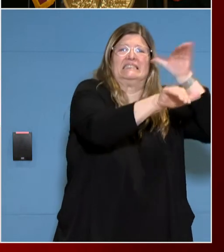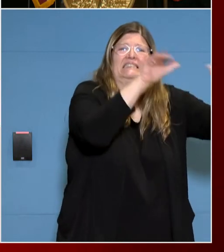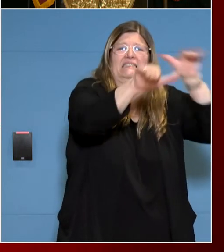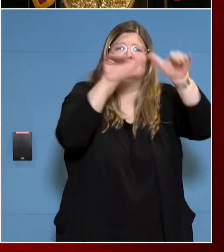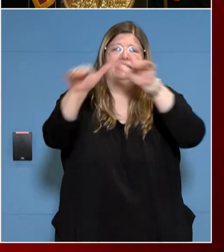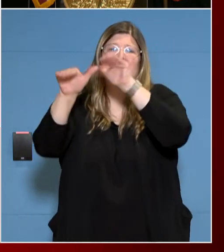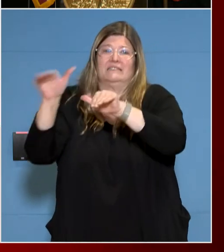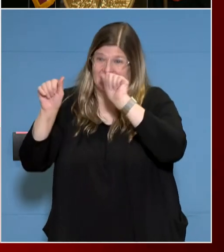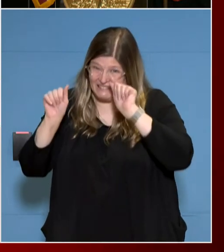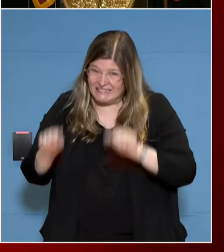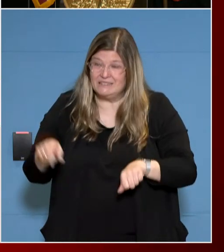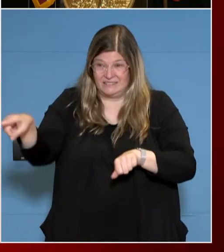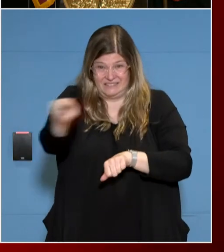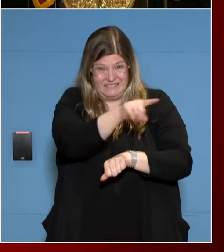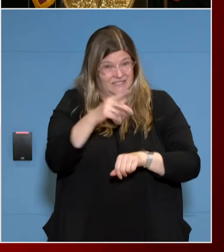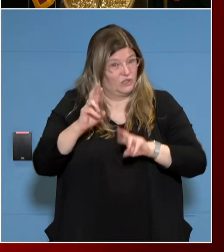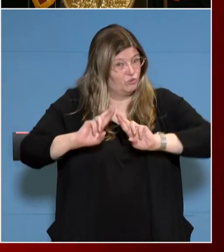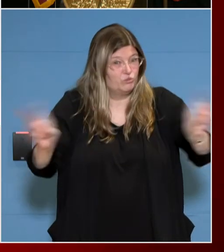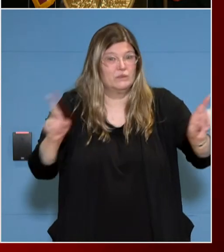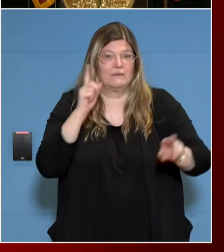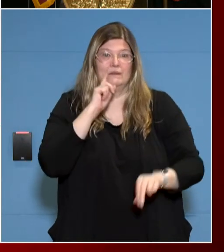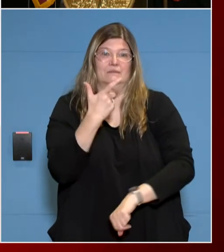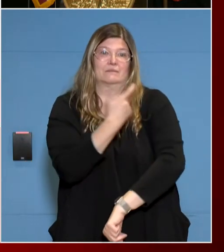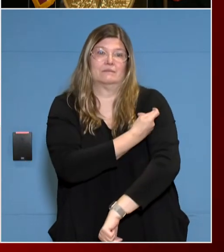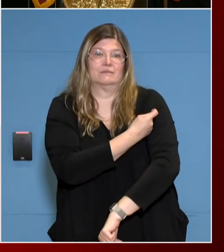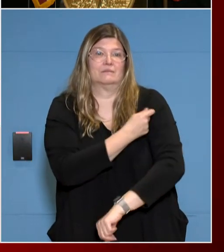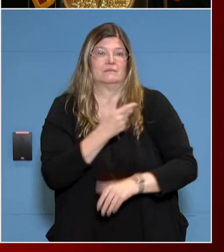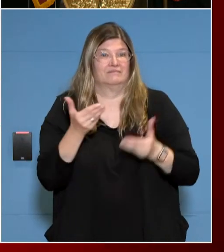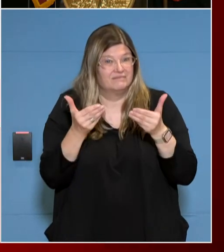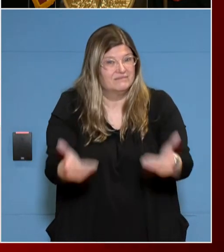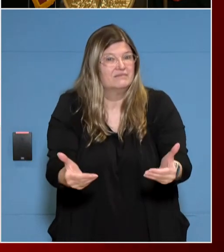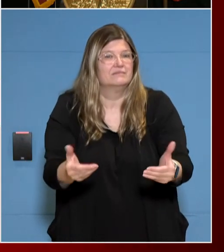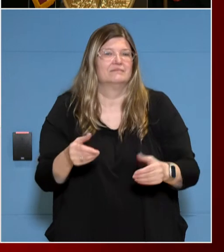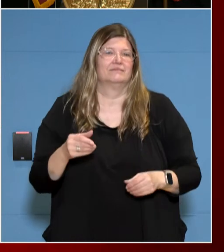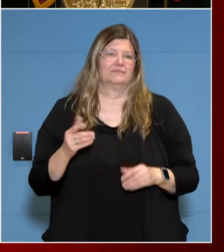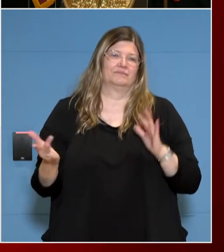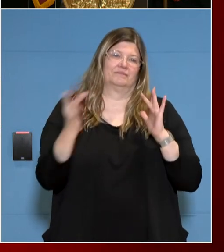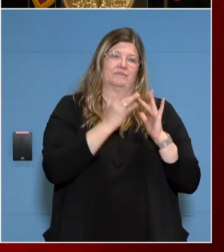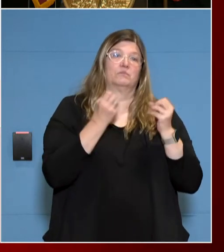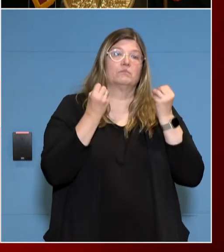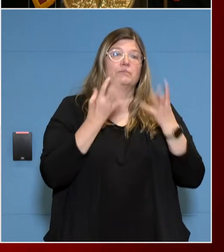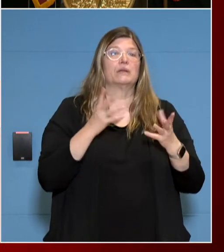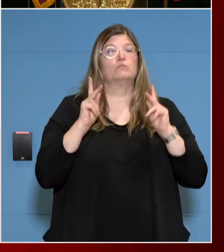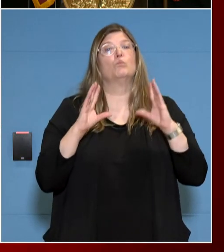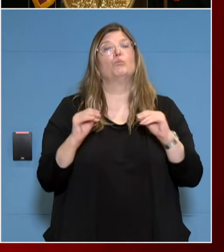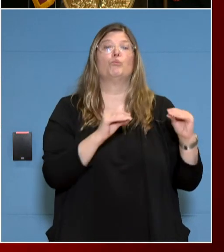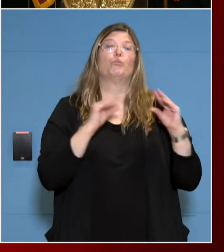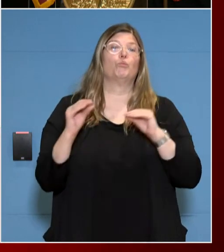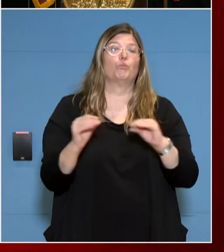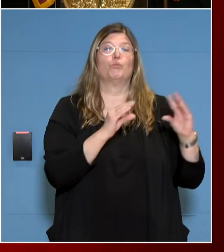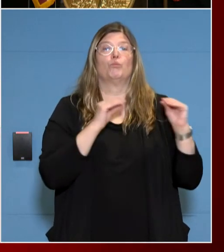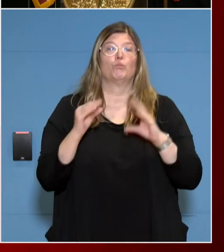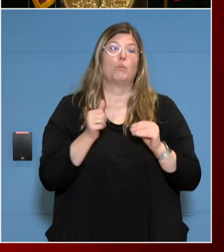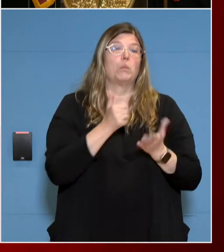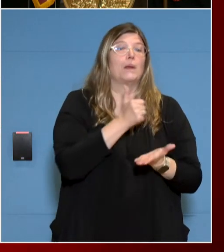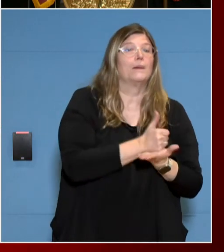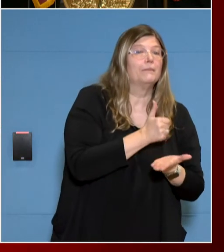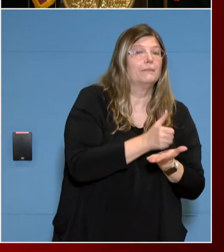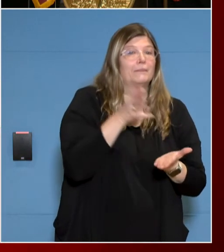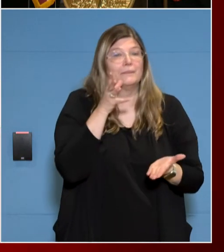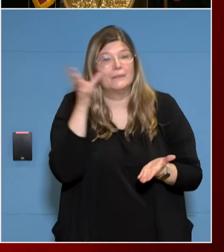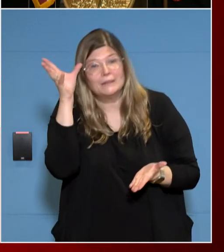vaccine. And this is an important point. I've heard so many people talking about helping their parents